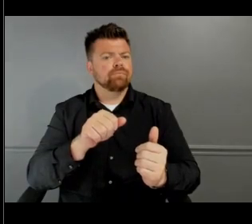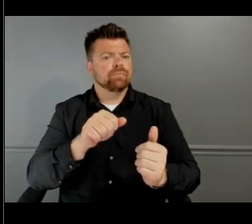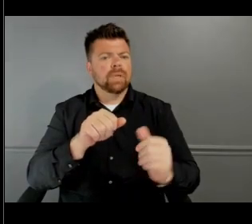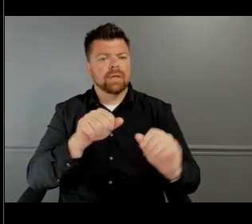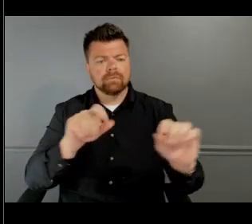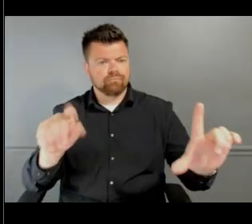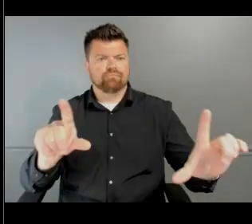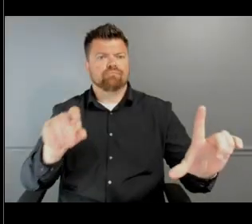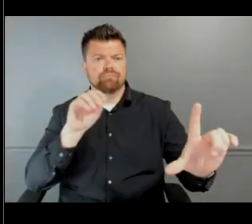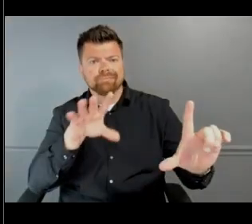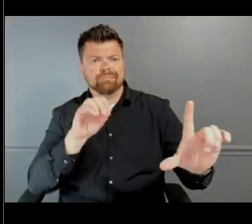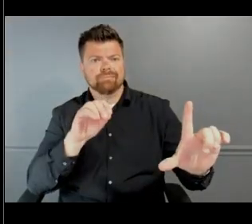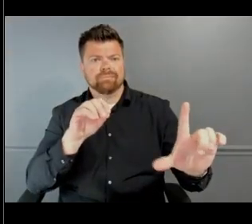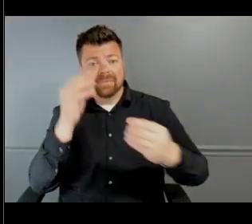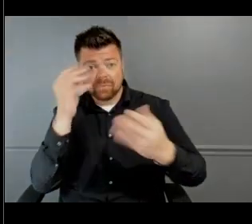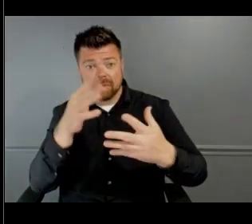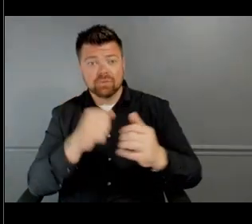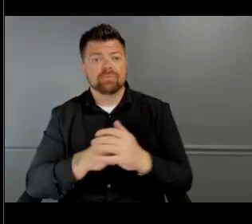information on the screen.